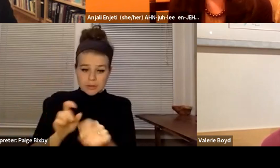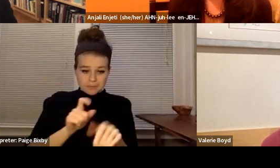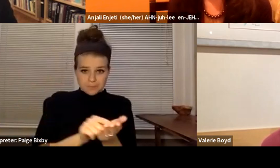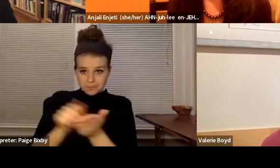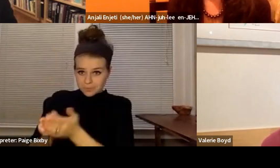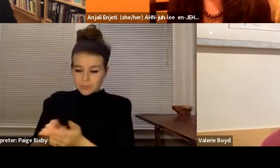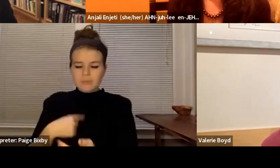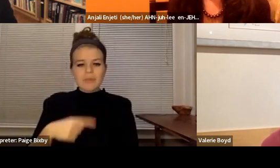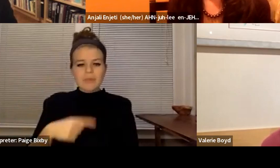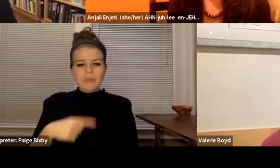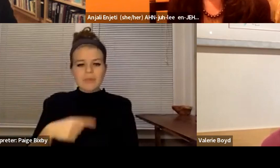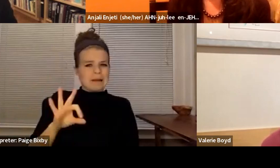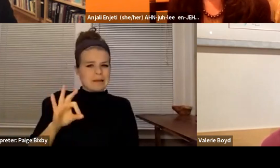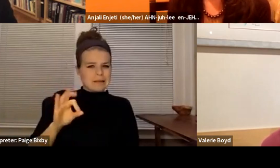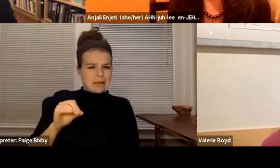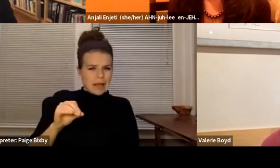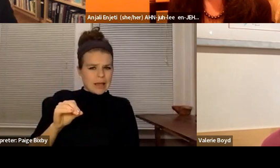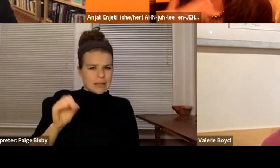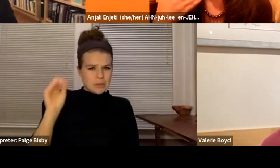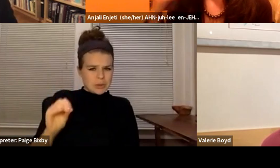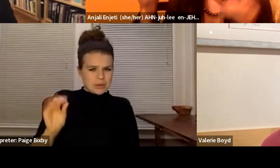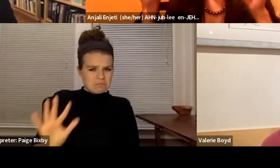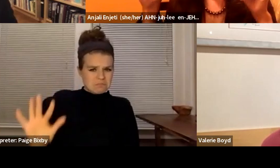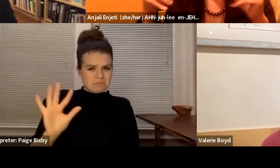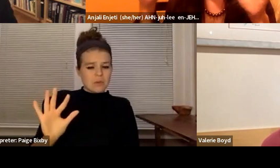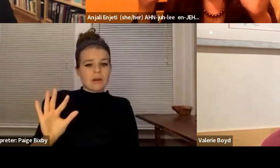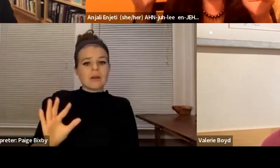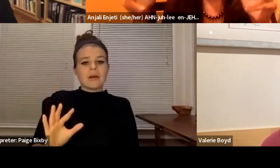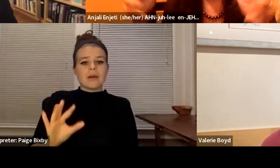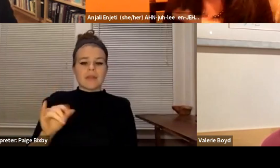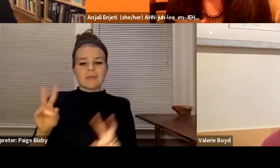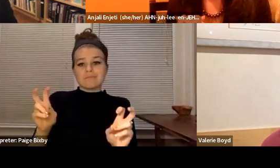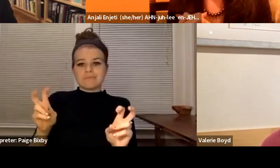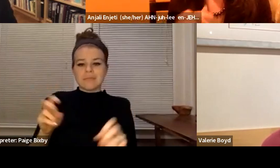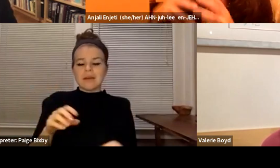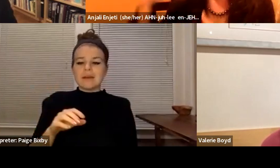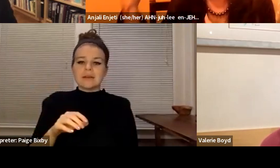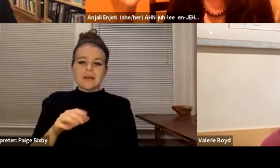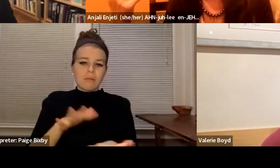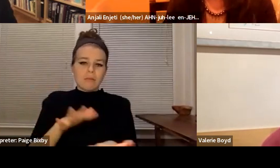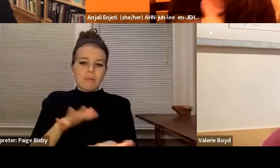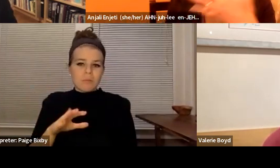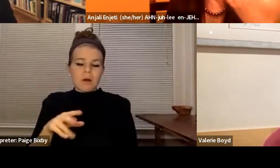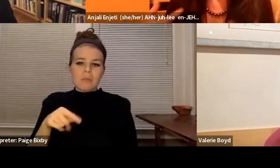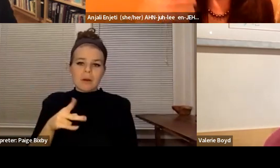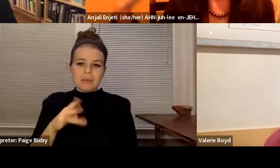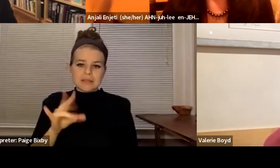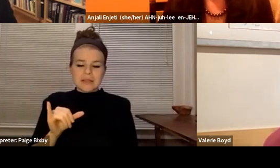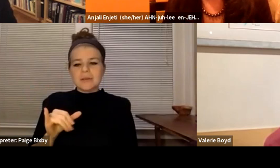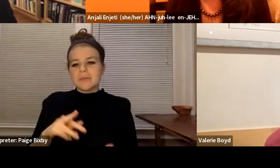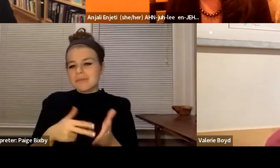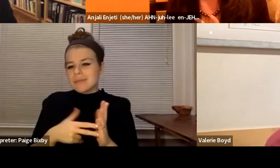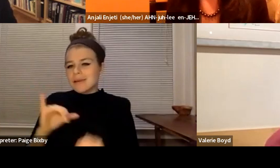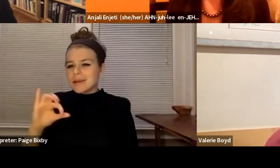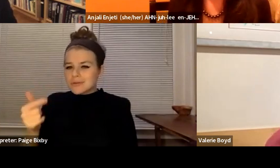probably 90% of the publicity, the informal publicity, right? The people who Instagram or tweet